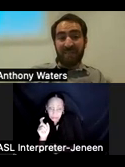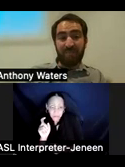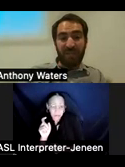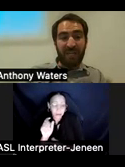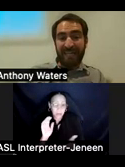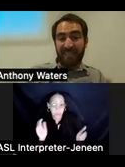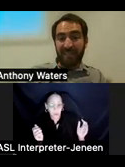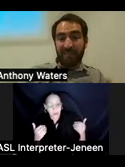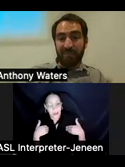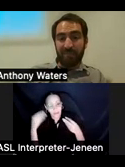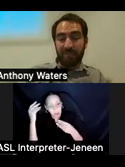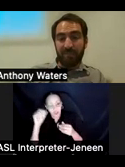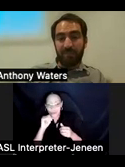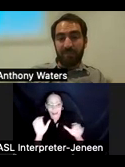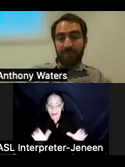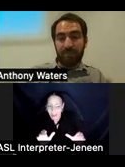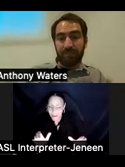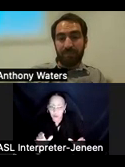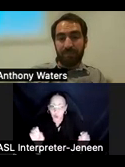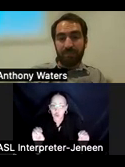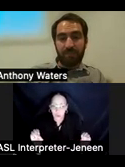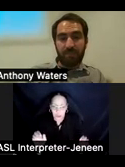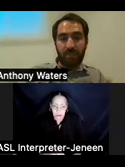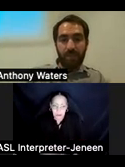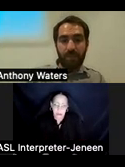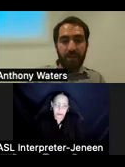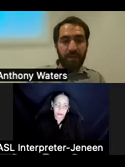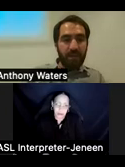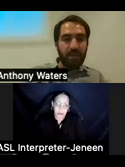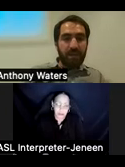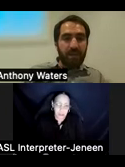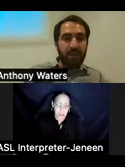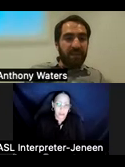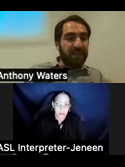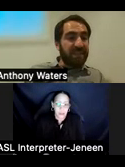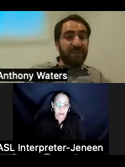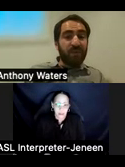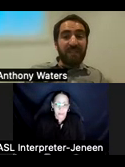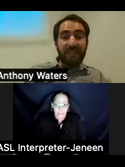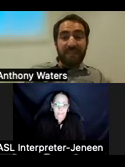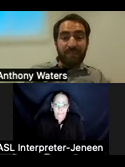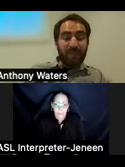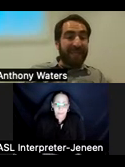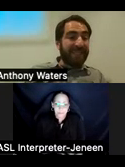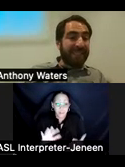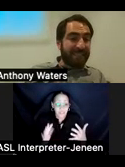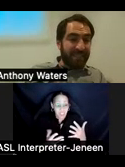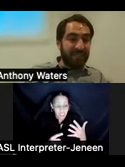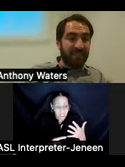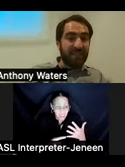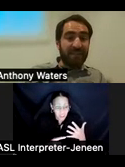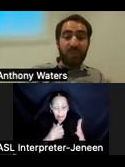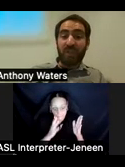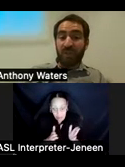thoughts, but not acting on them. And this fifth question gets to plan and